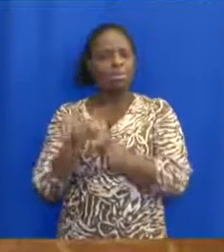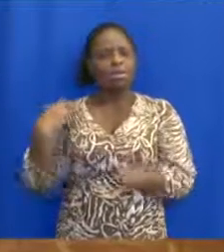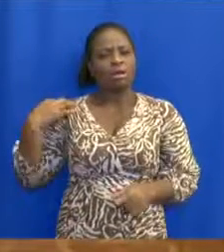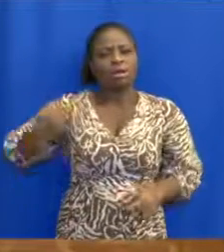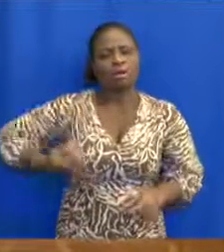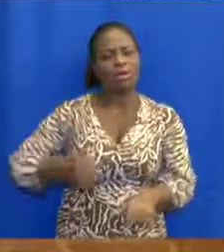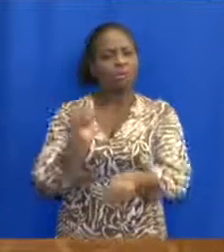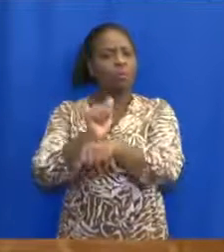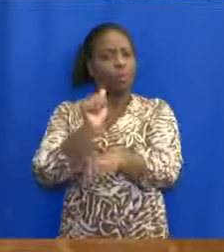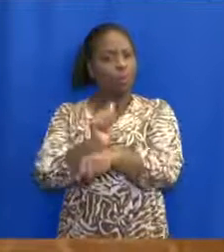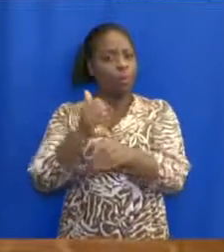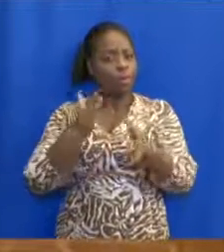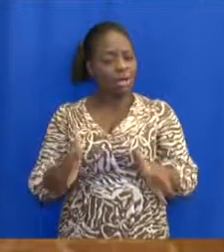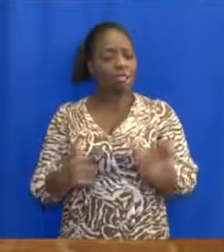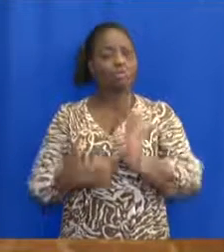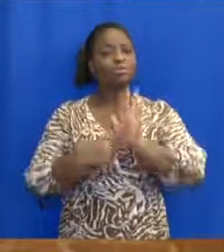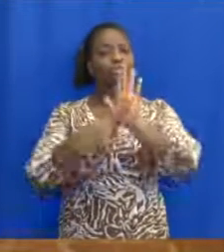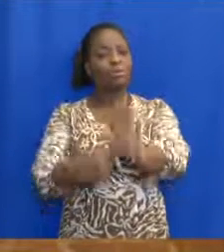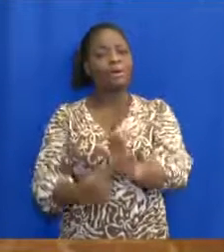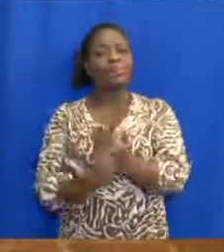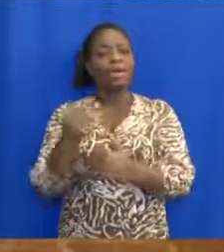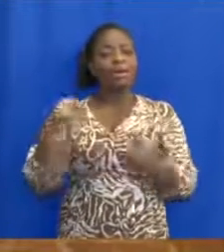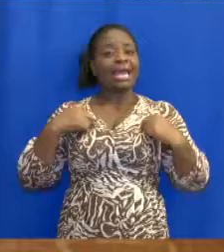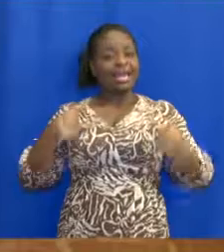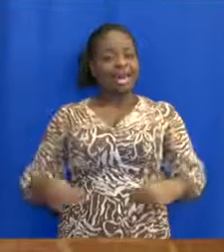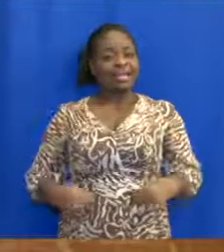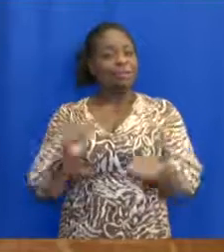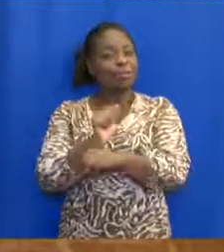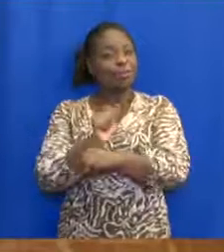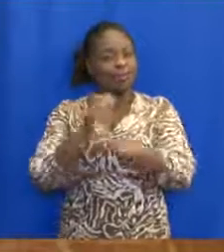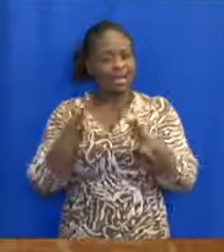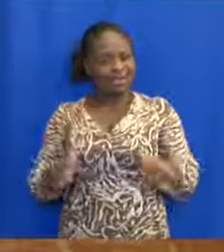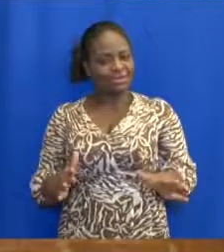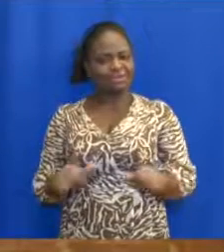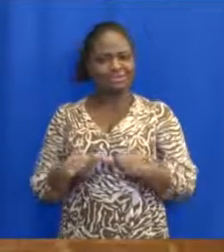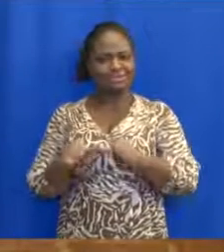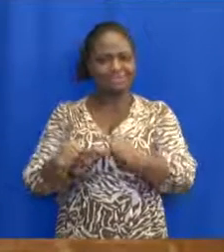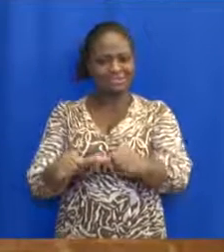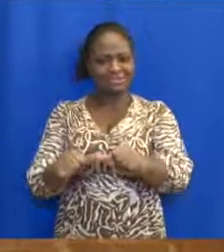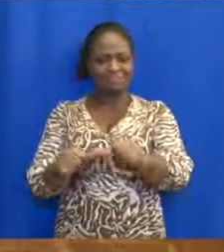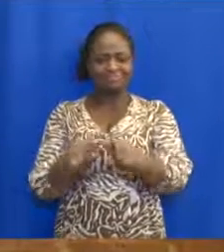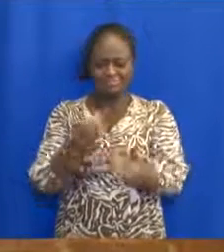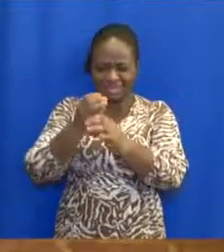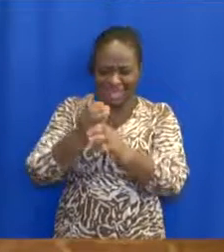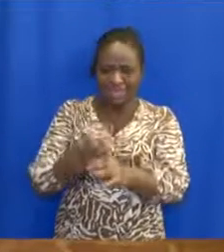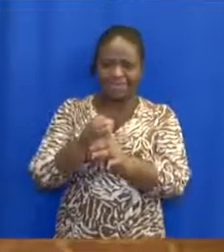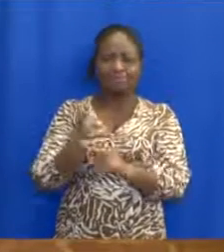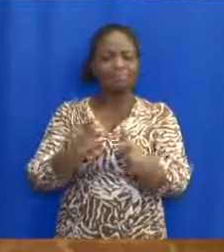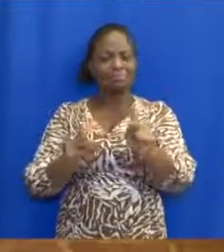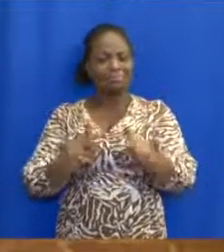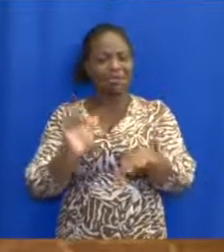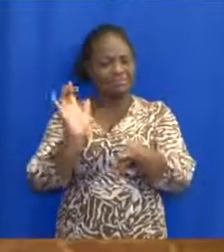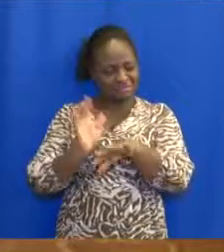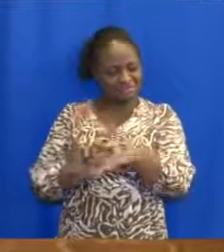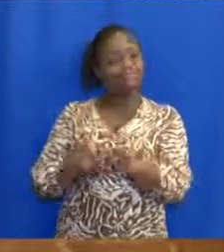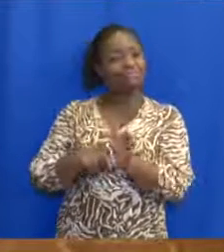and hard work being exhibited by our healthcare workers who continue to care for those affected by